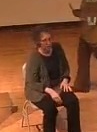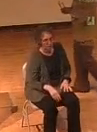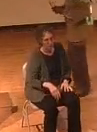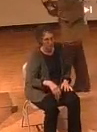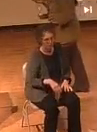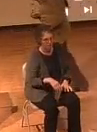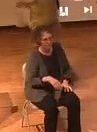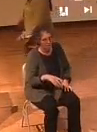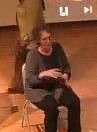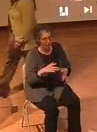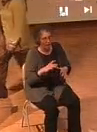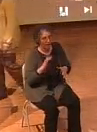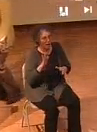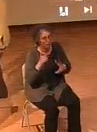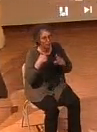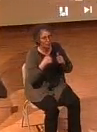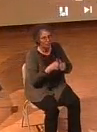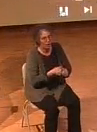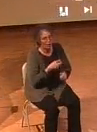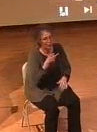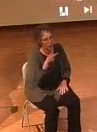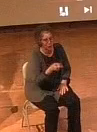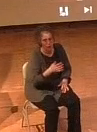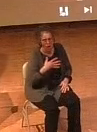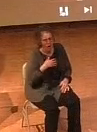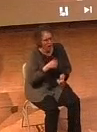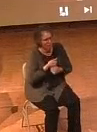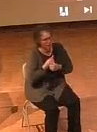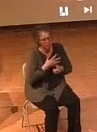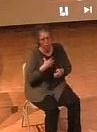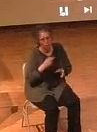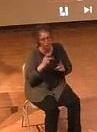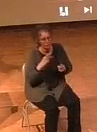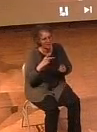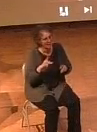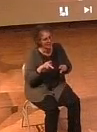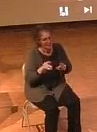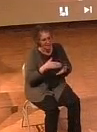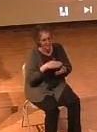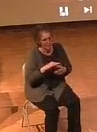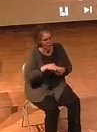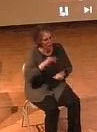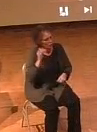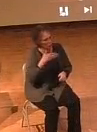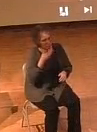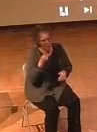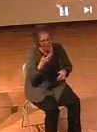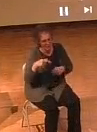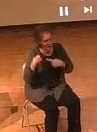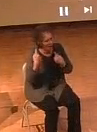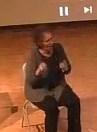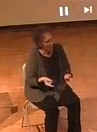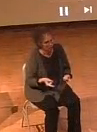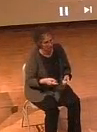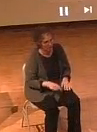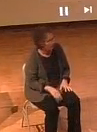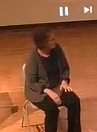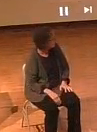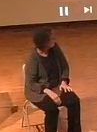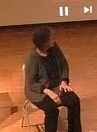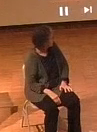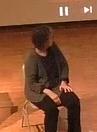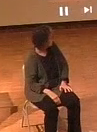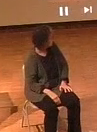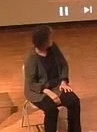follow you. I love white soul people. White people singing soul is like the greatest thing ever. sky be